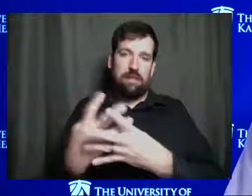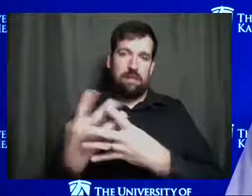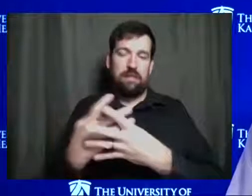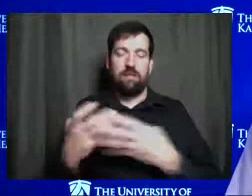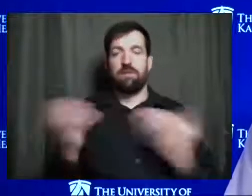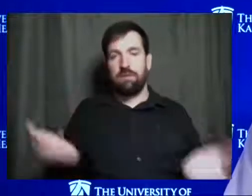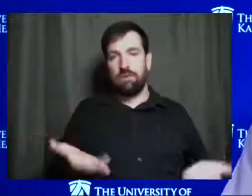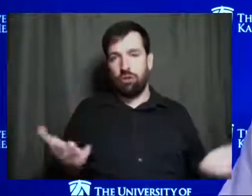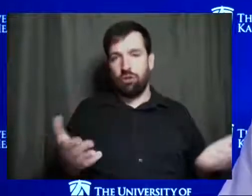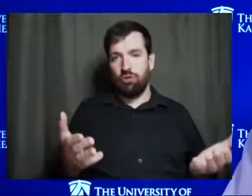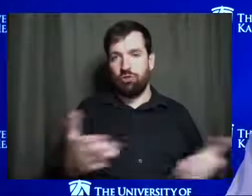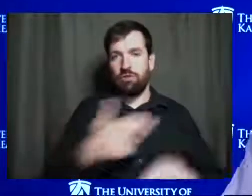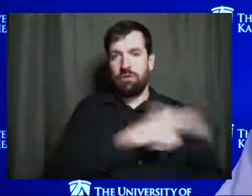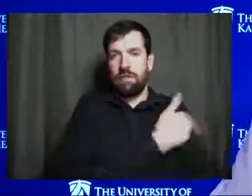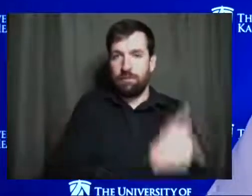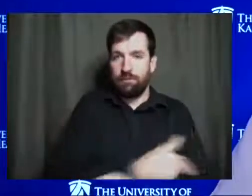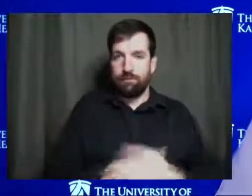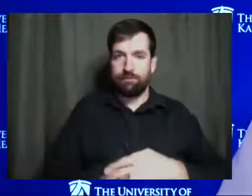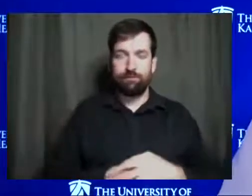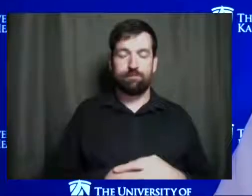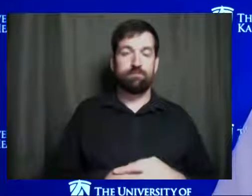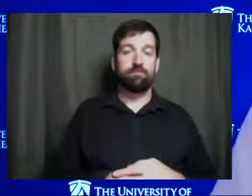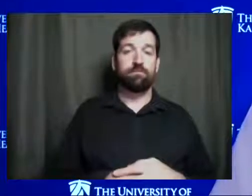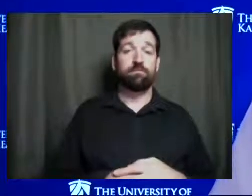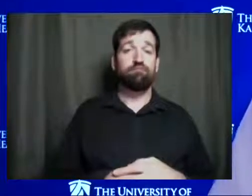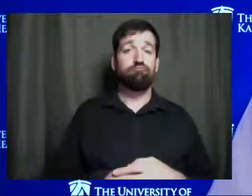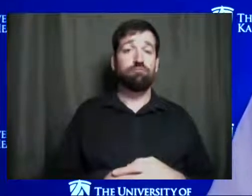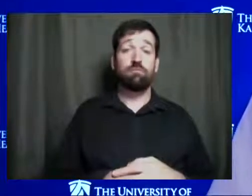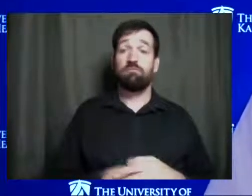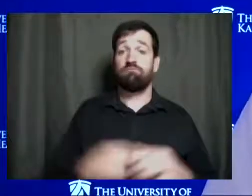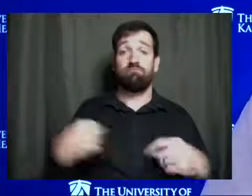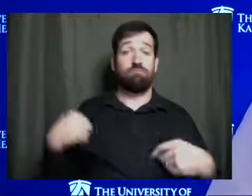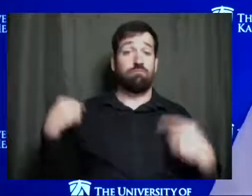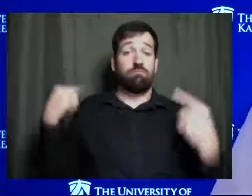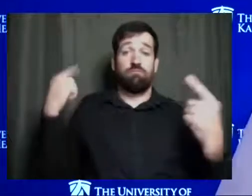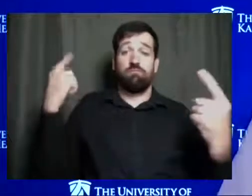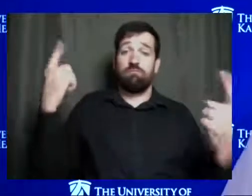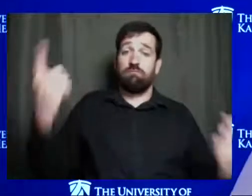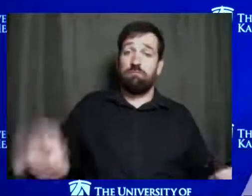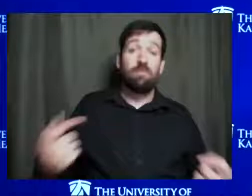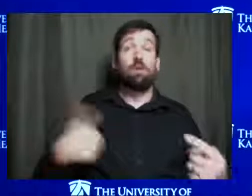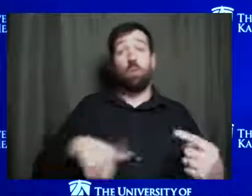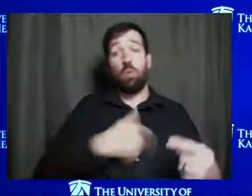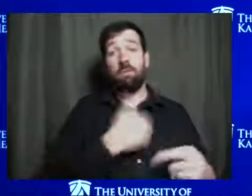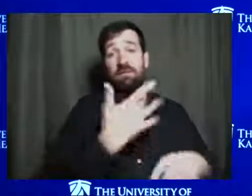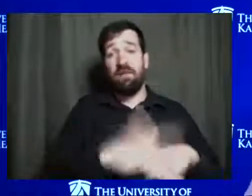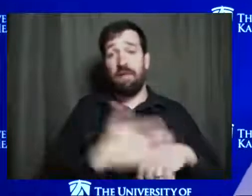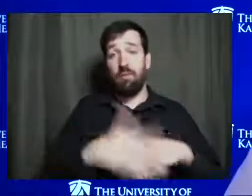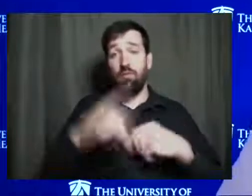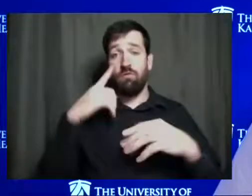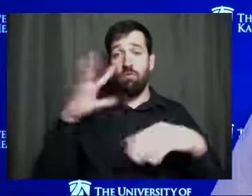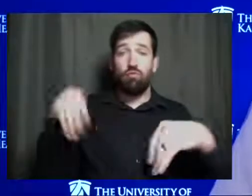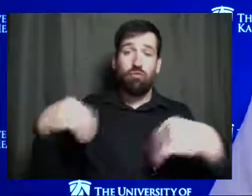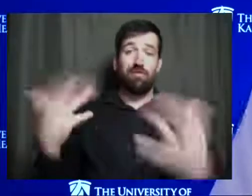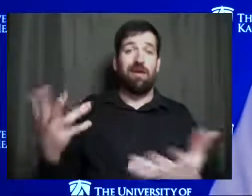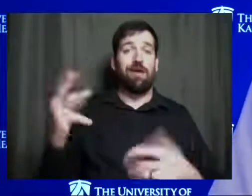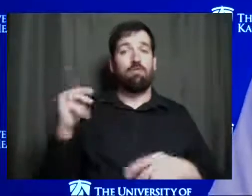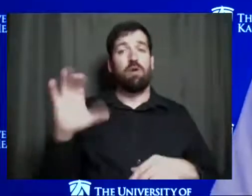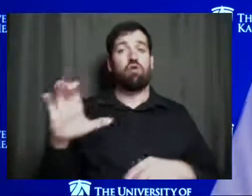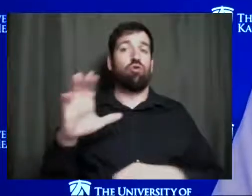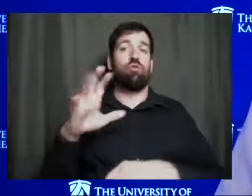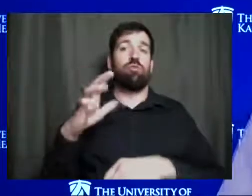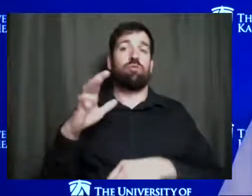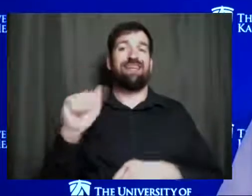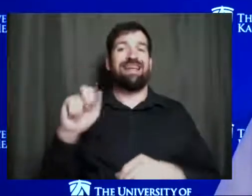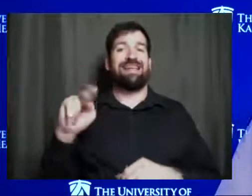hospital. And through this whole time that we have been available to give the monoclonal antibodies, some of the